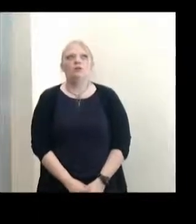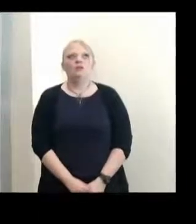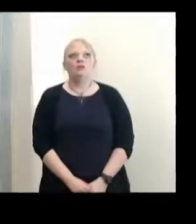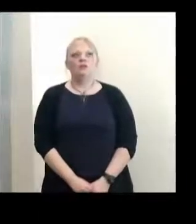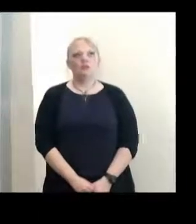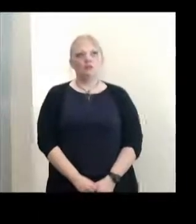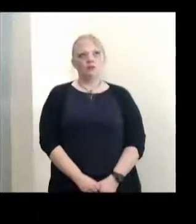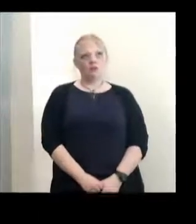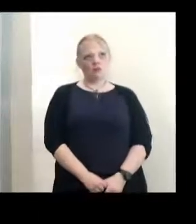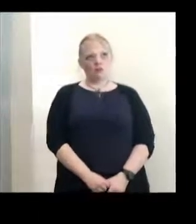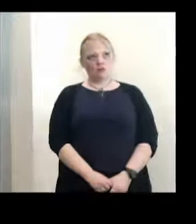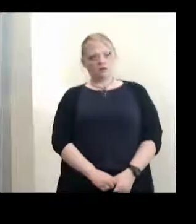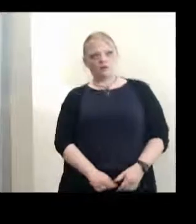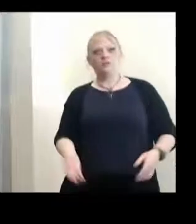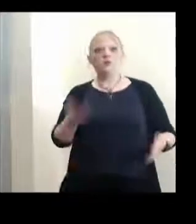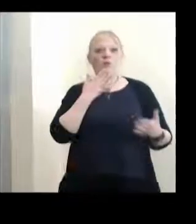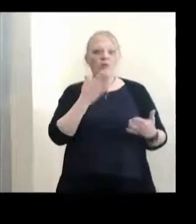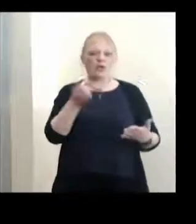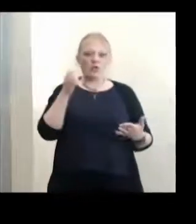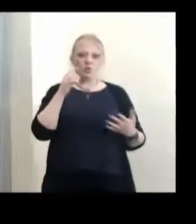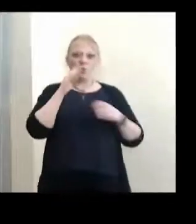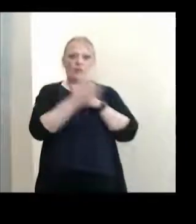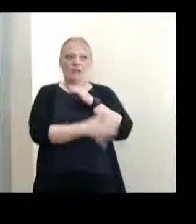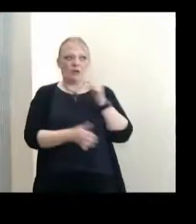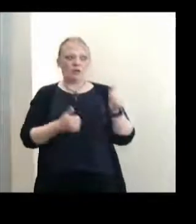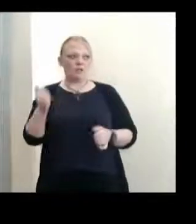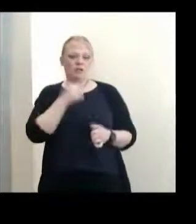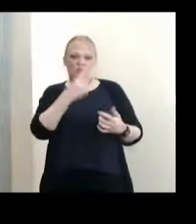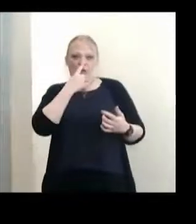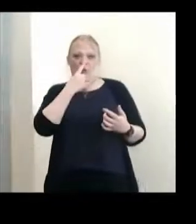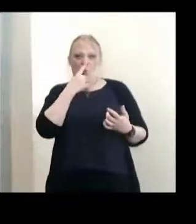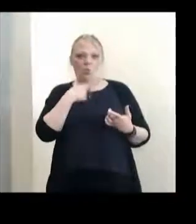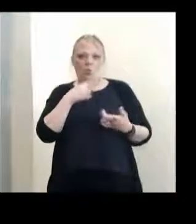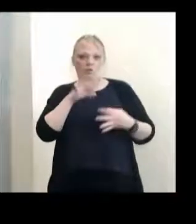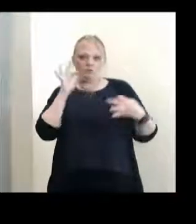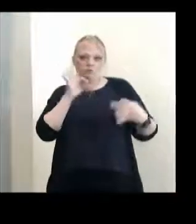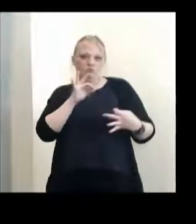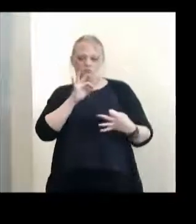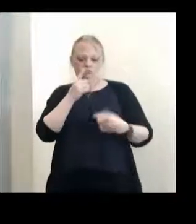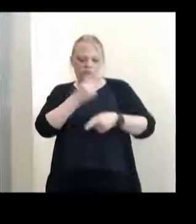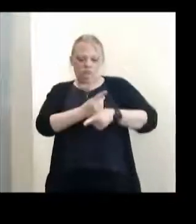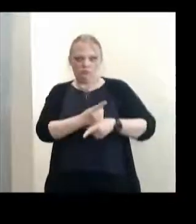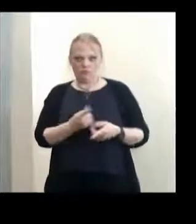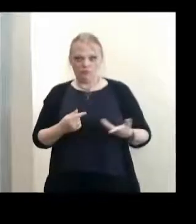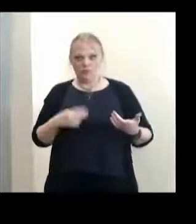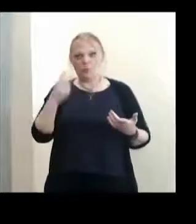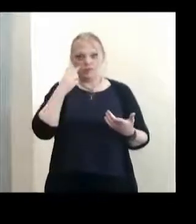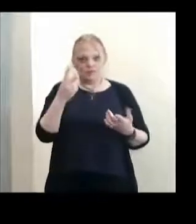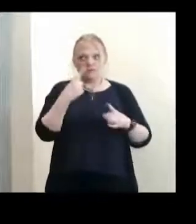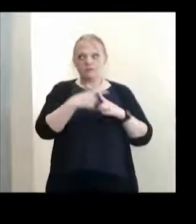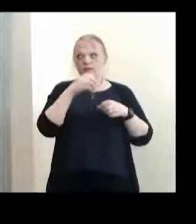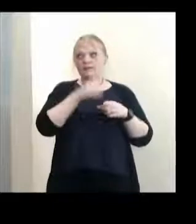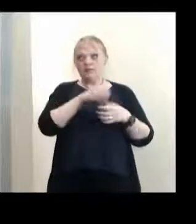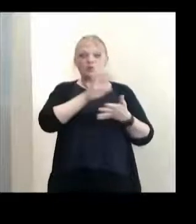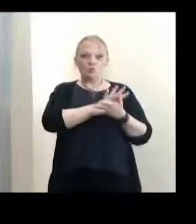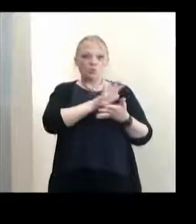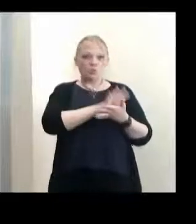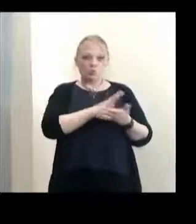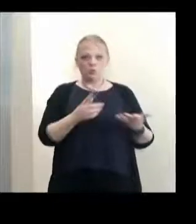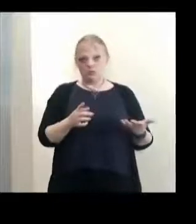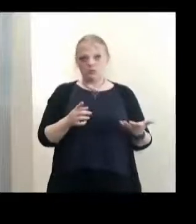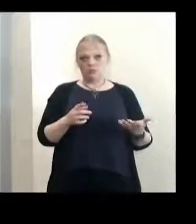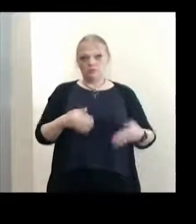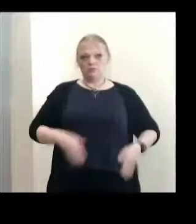Thank you. So the county executive is spot on. I mean, we do see cases in the school, and there are kids that